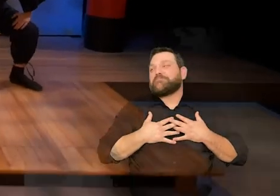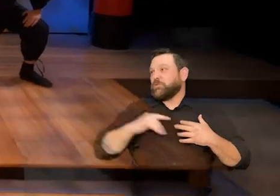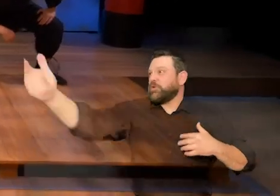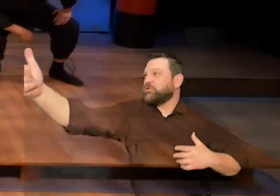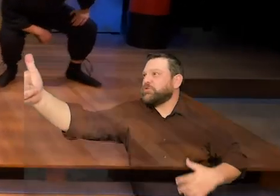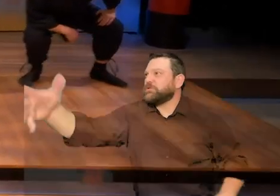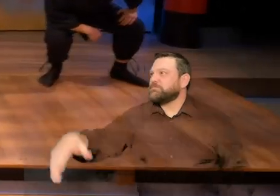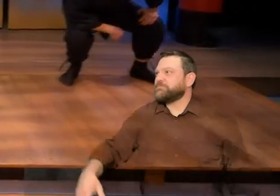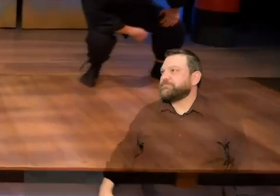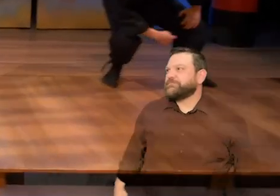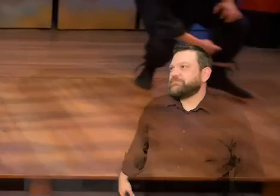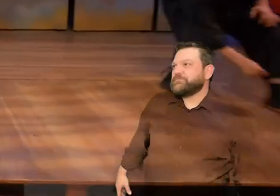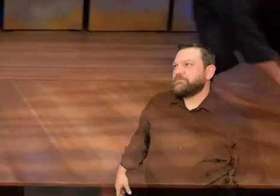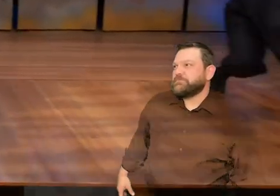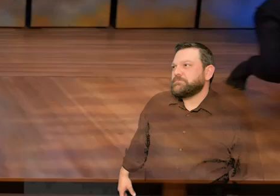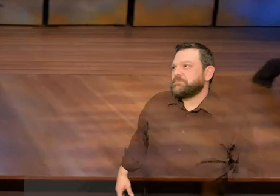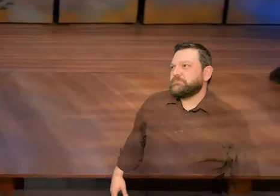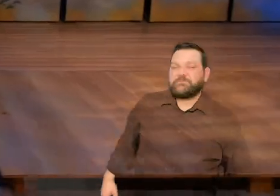your turn.